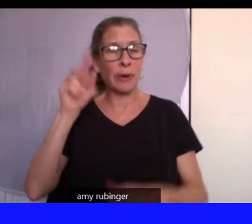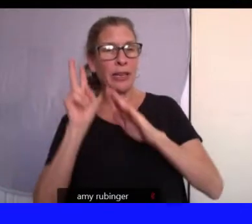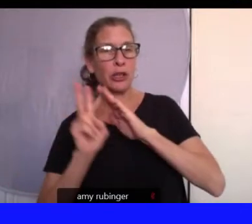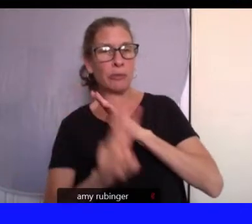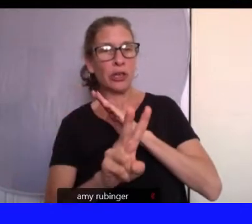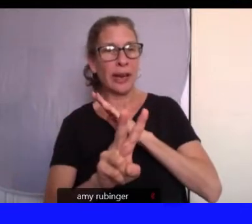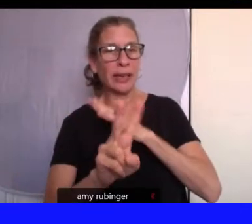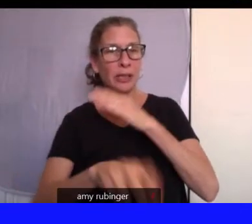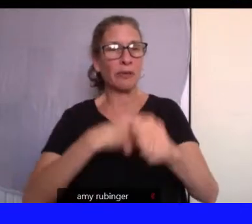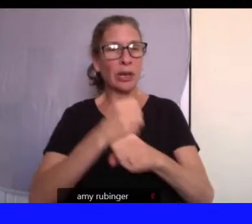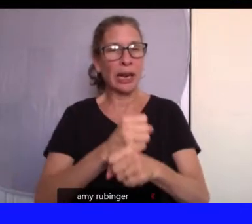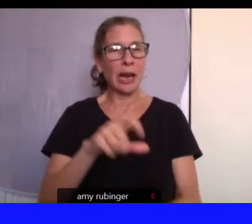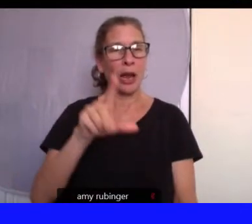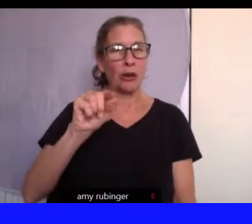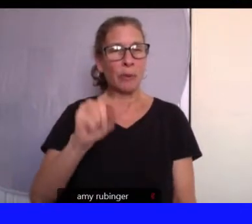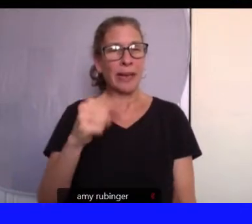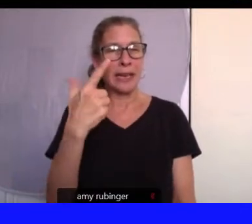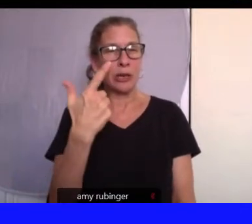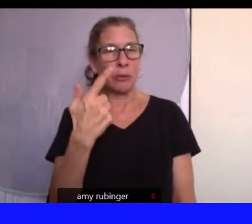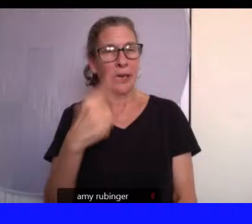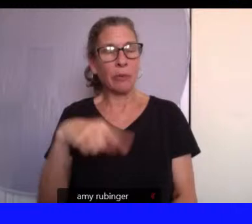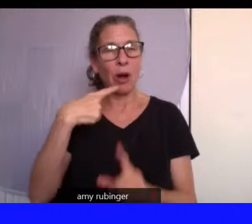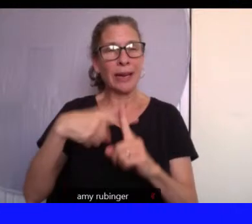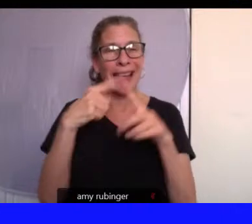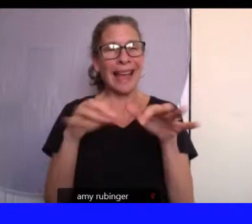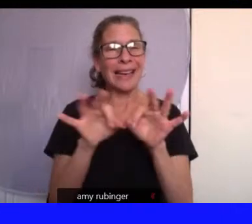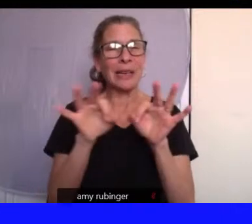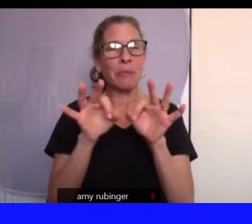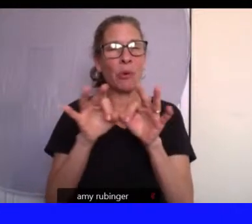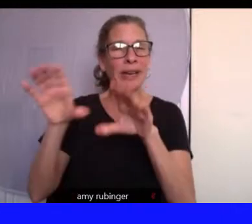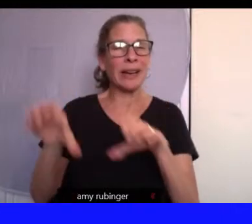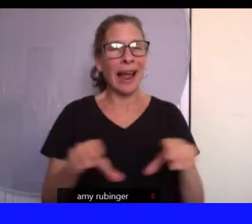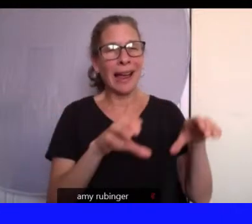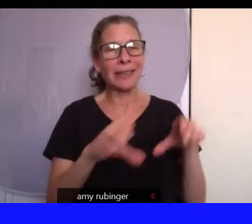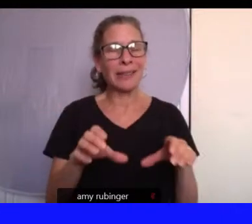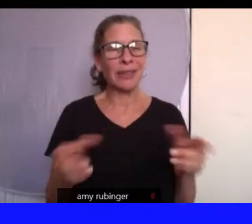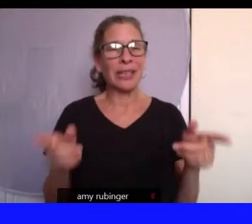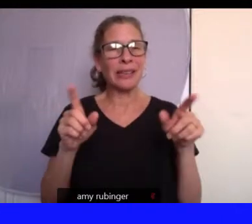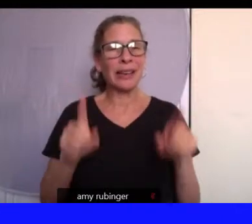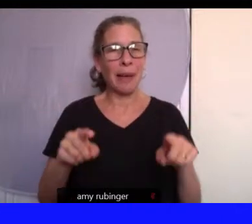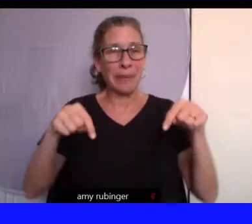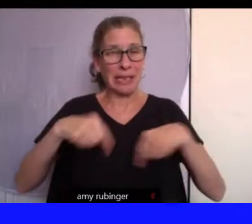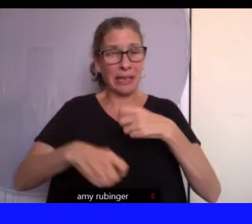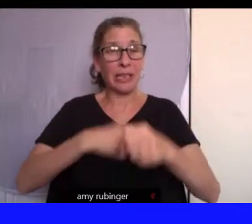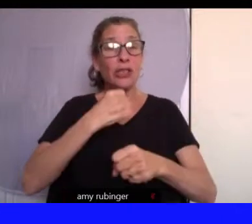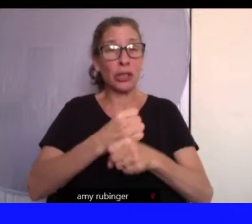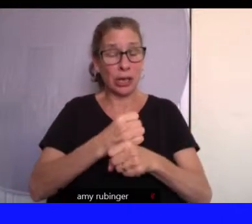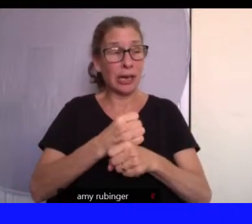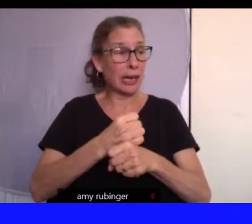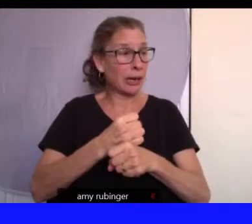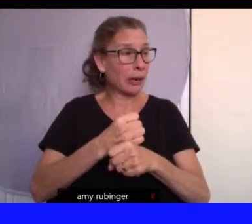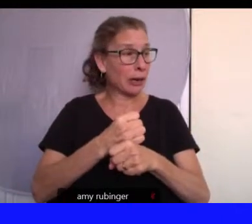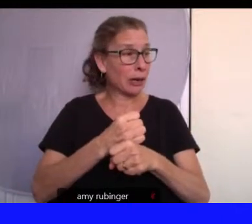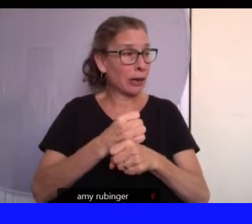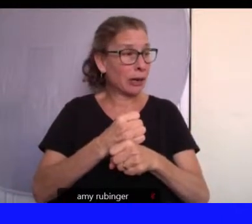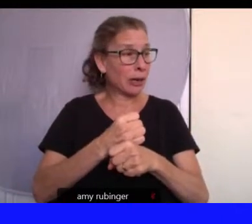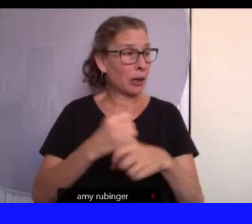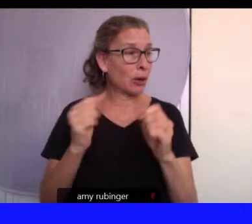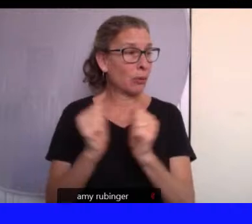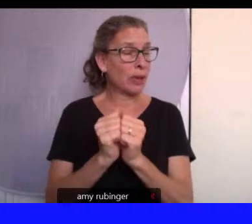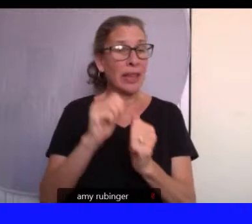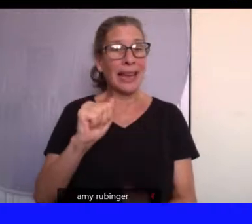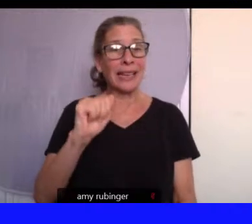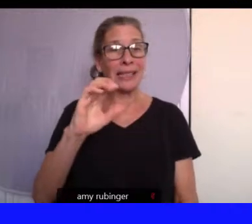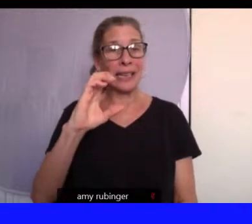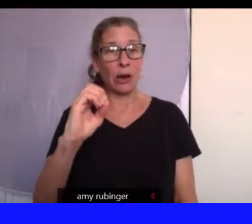2020 performance results. So we have finalized these with CMS, and we will be making the